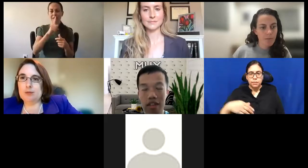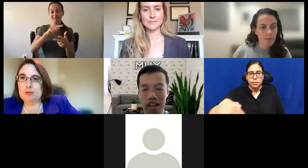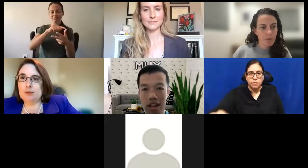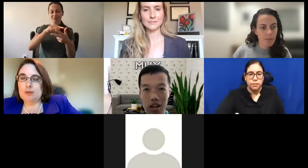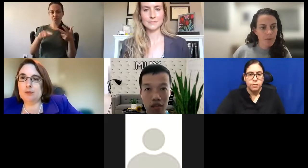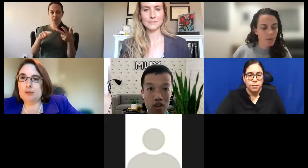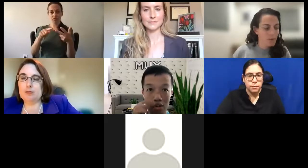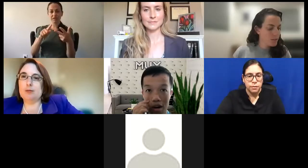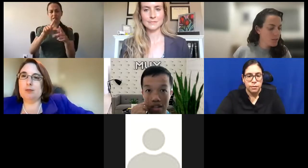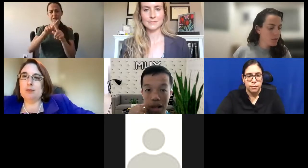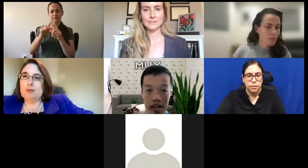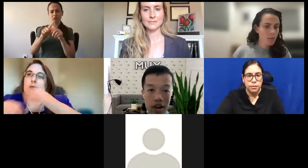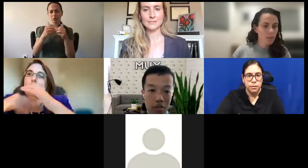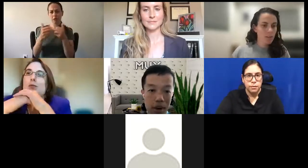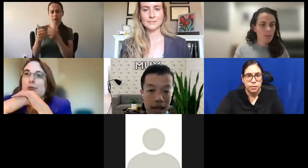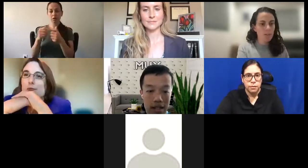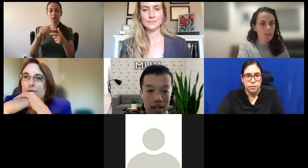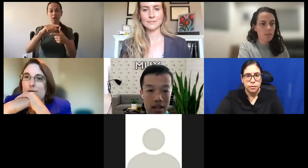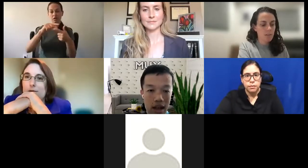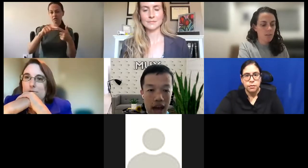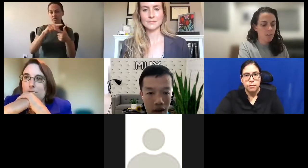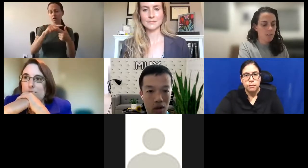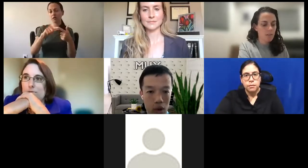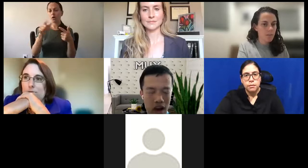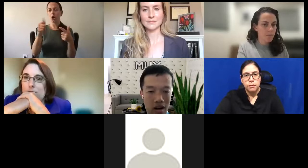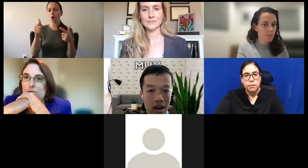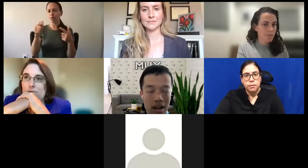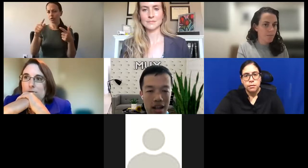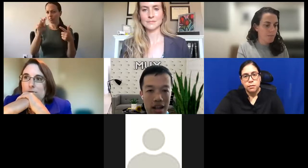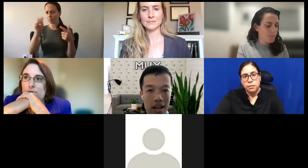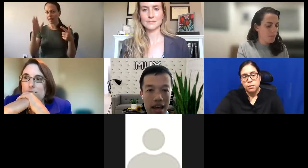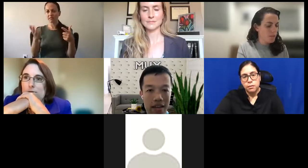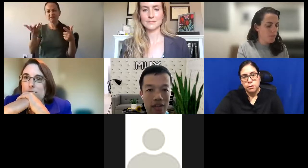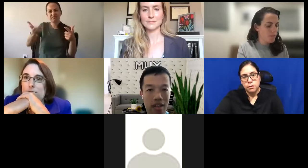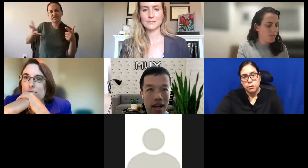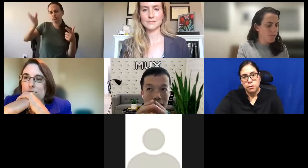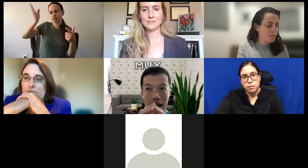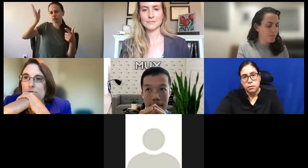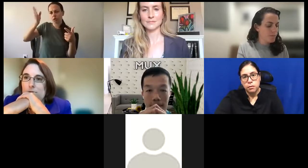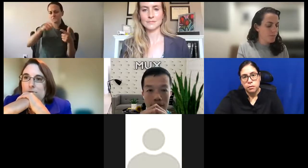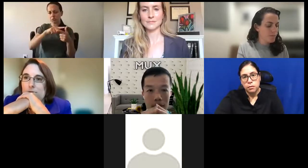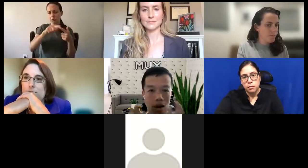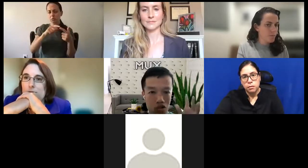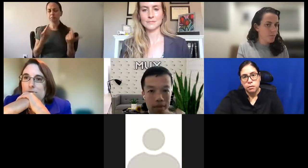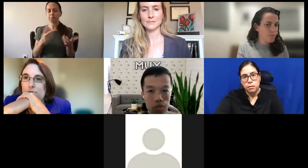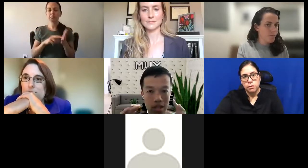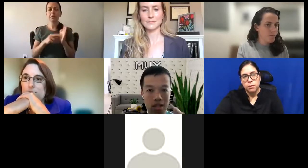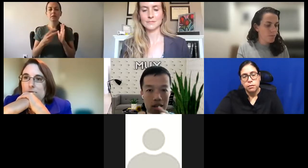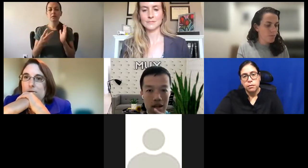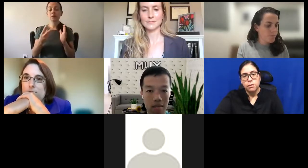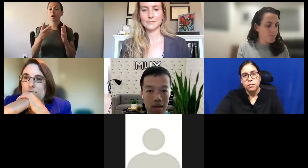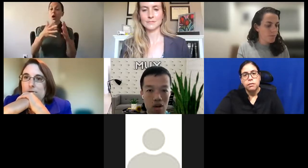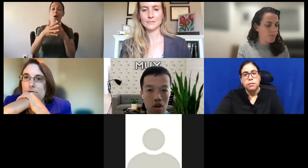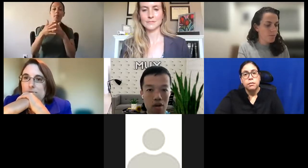I think the first two parts, many of the other panelists have covered or will cover. in that I feel that the American dream